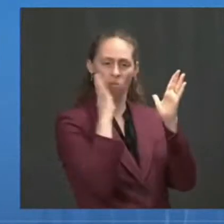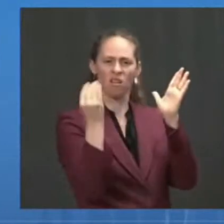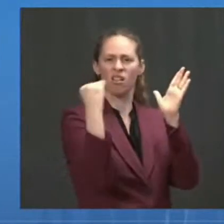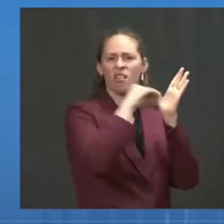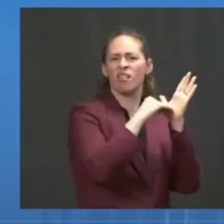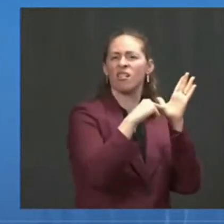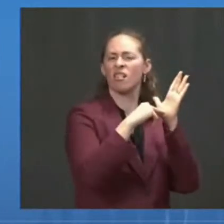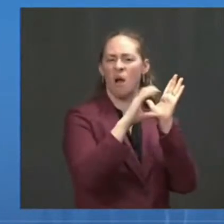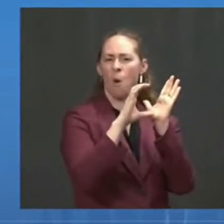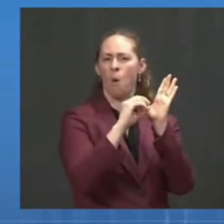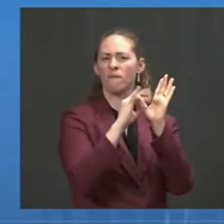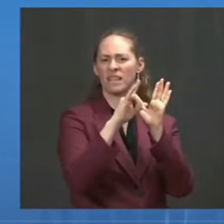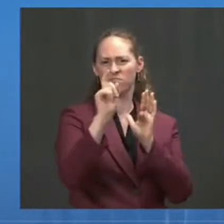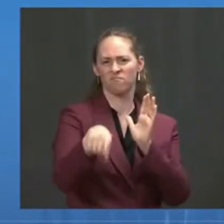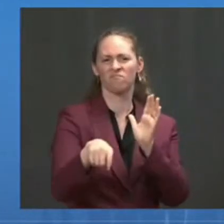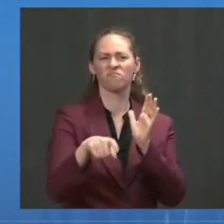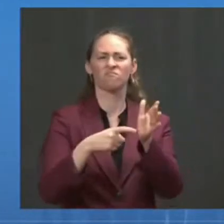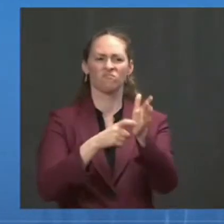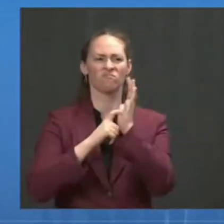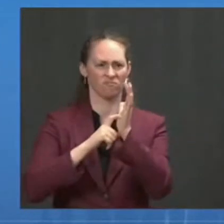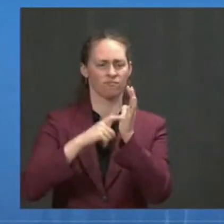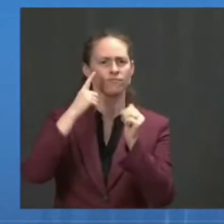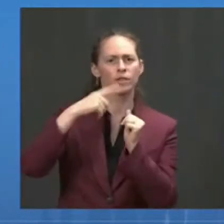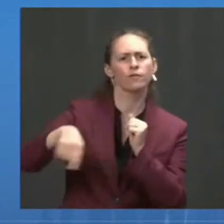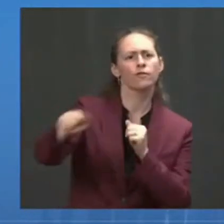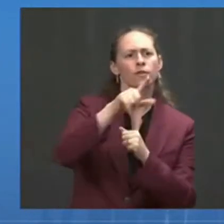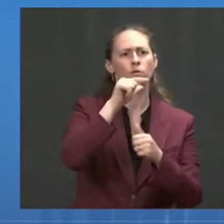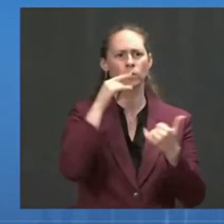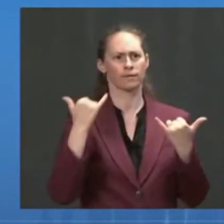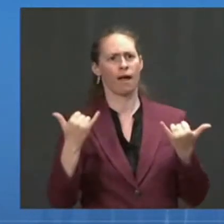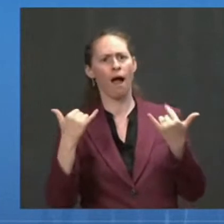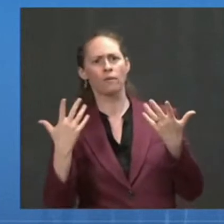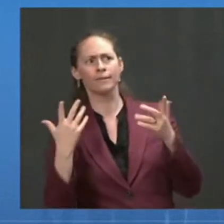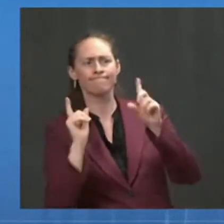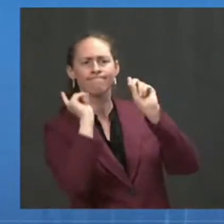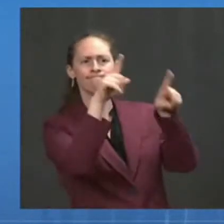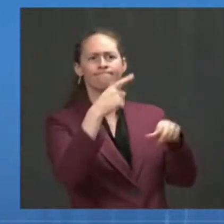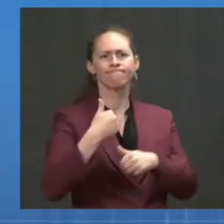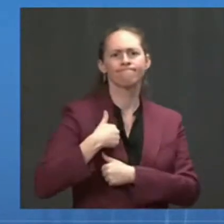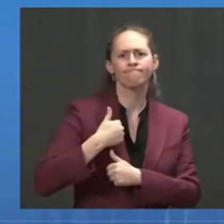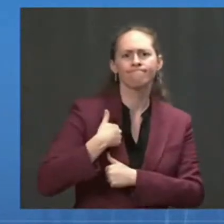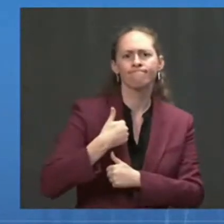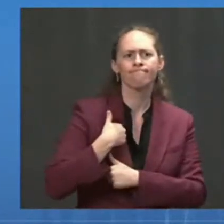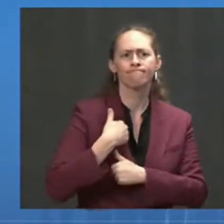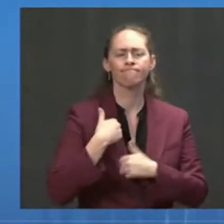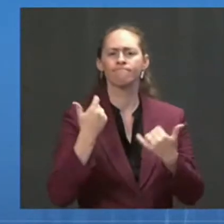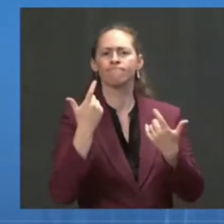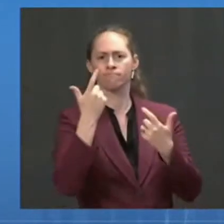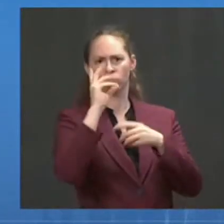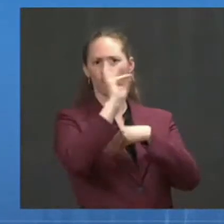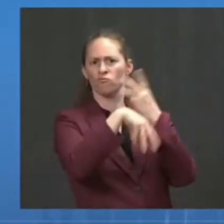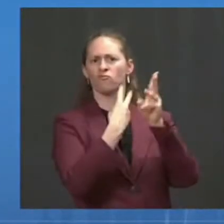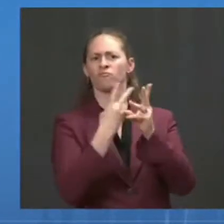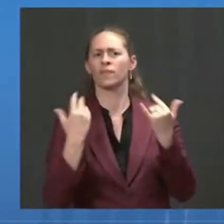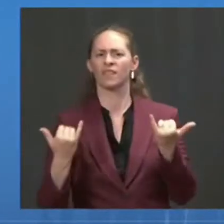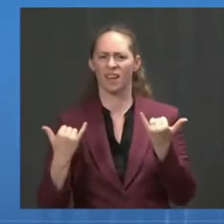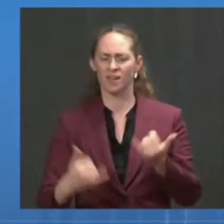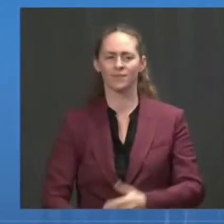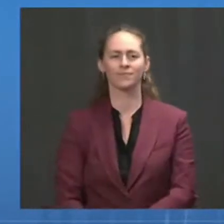duty, reserve, and National Guard personnel. And just this morning, the Department of Veteran